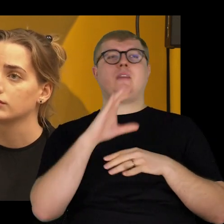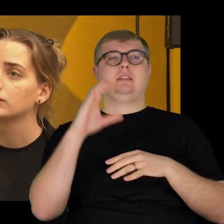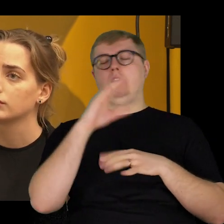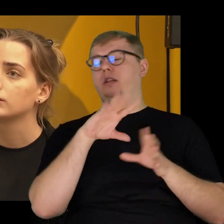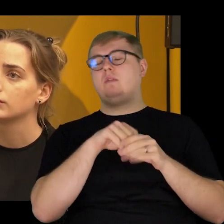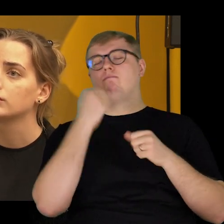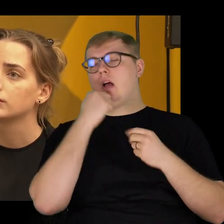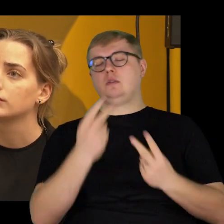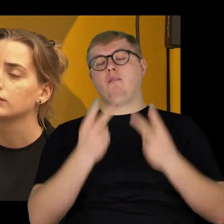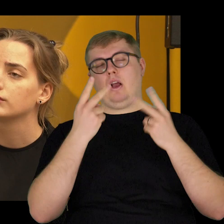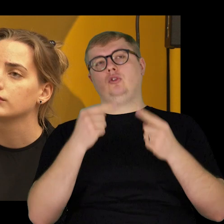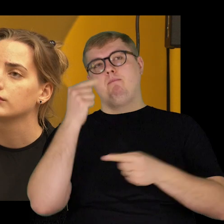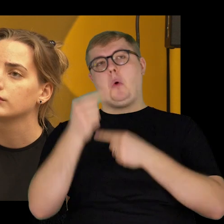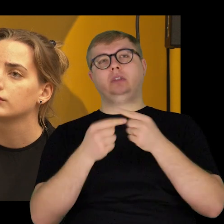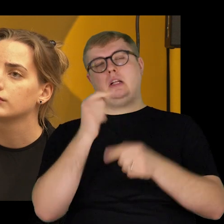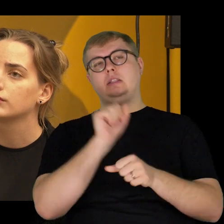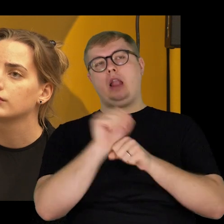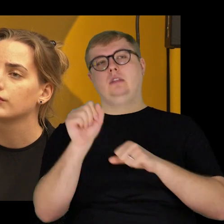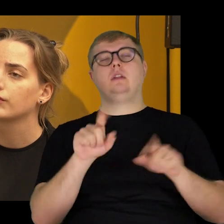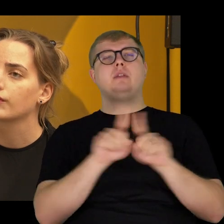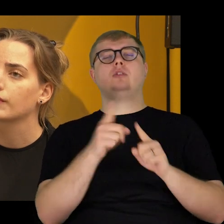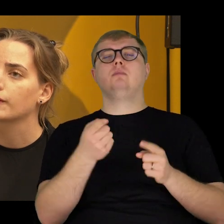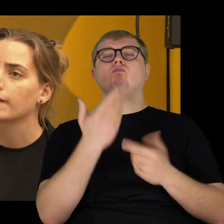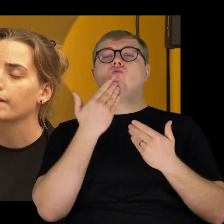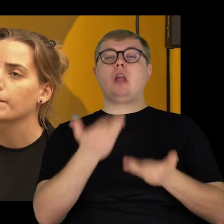and it opens interesting questions about,